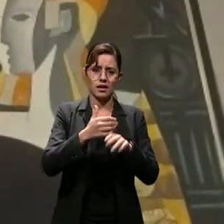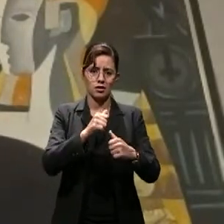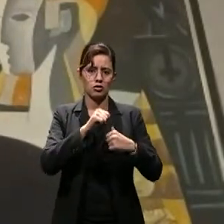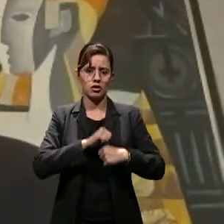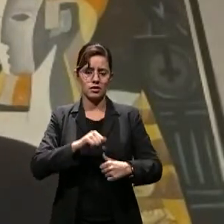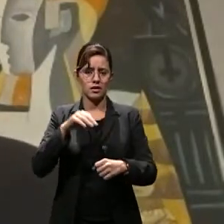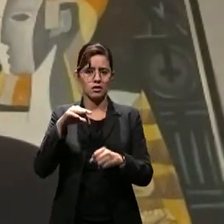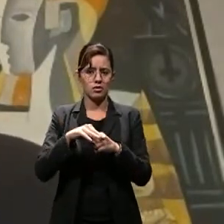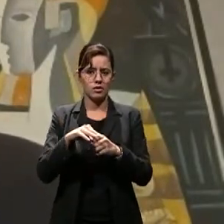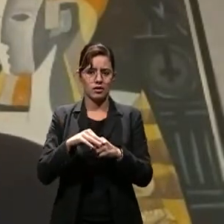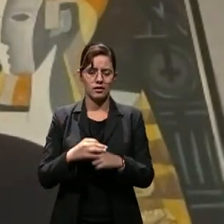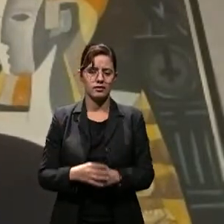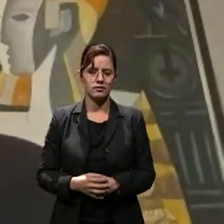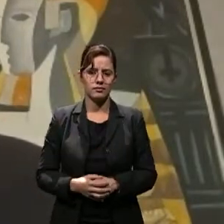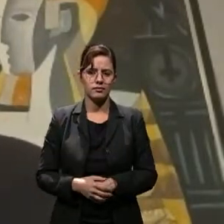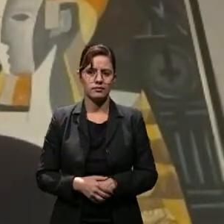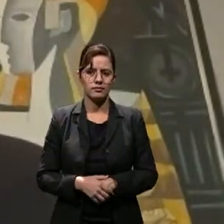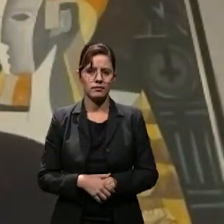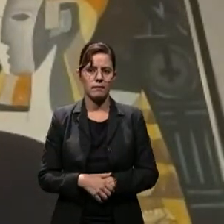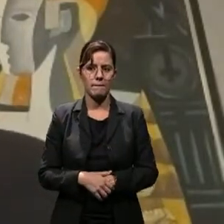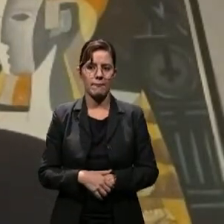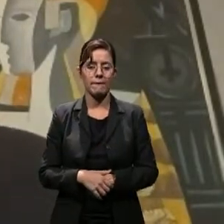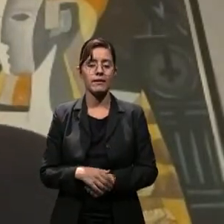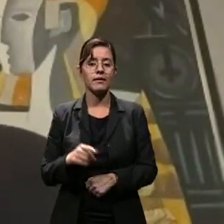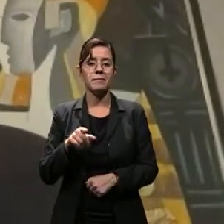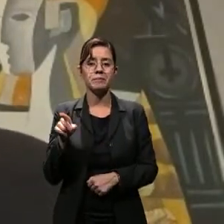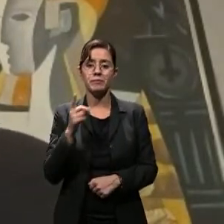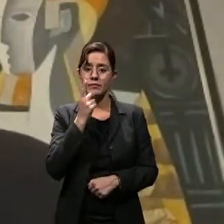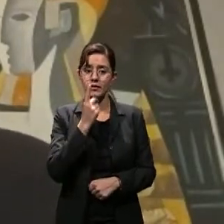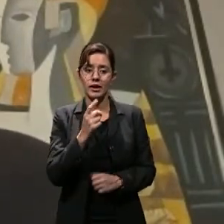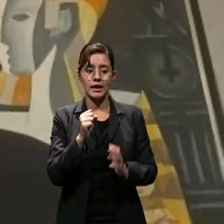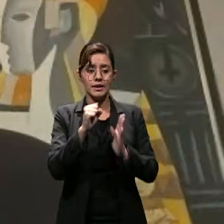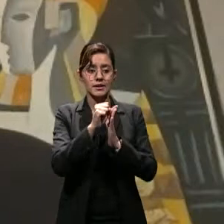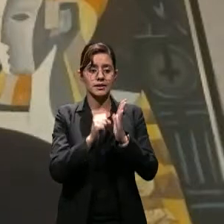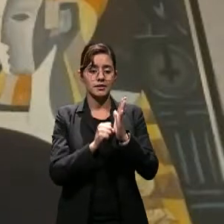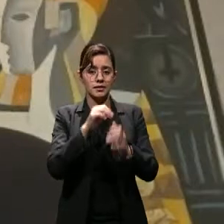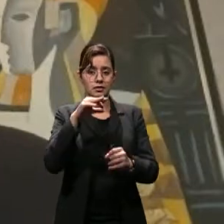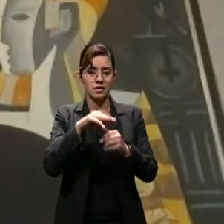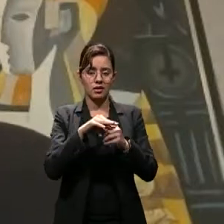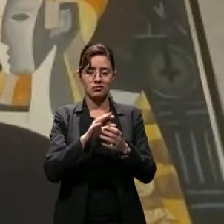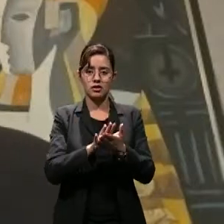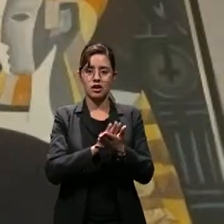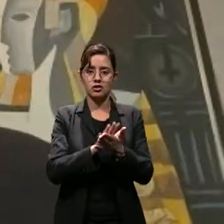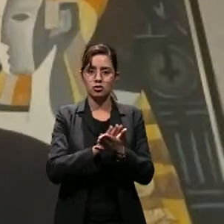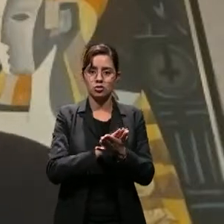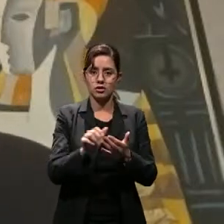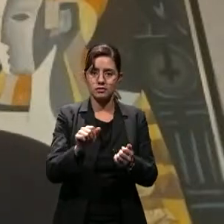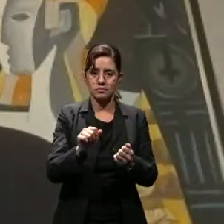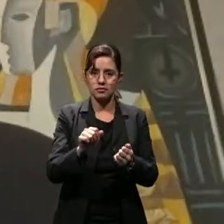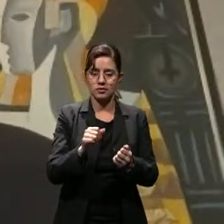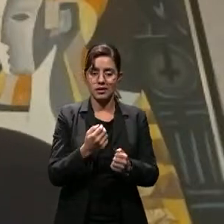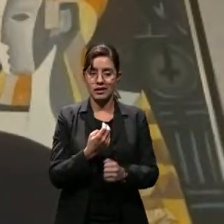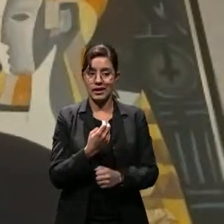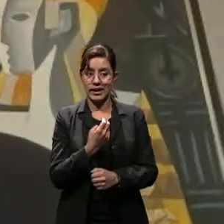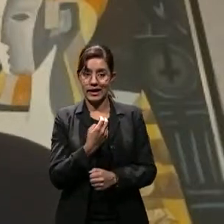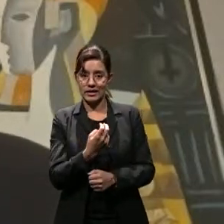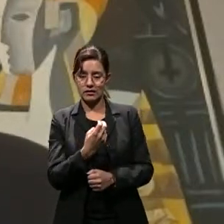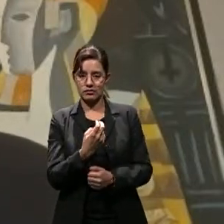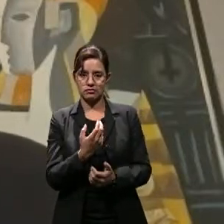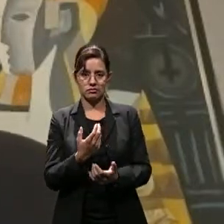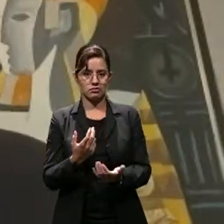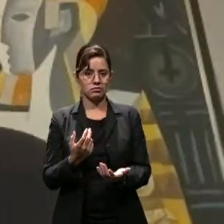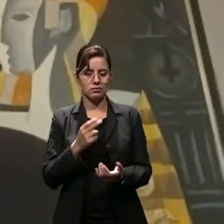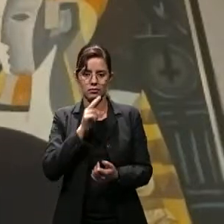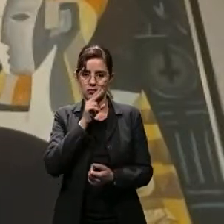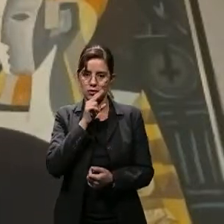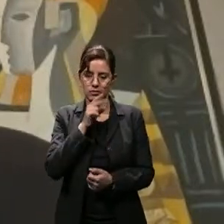is not the proposal. They are not proposing to improve it. They are proposing to destroy it. And I think